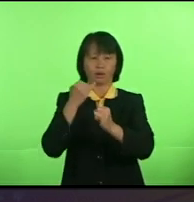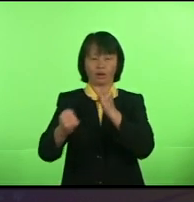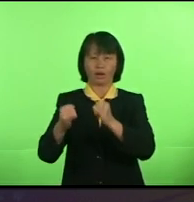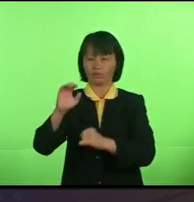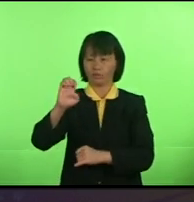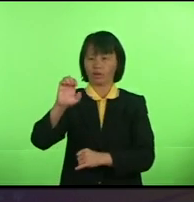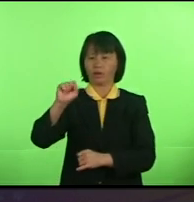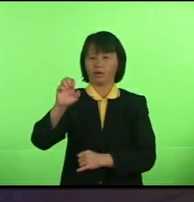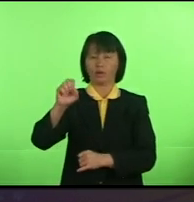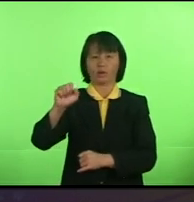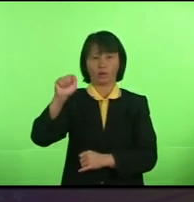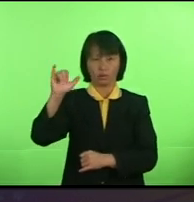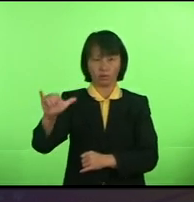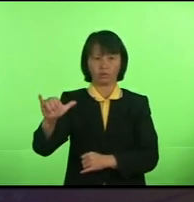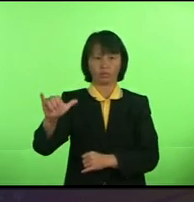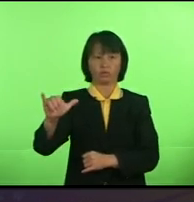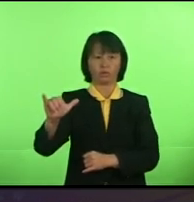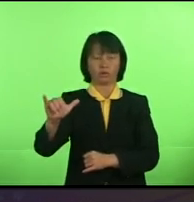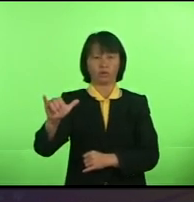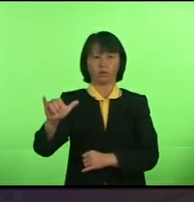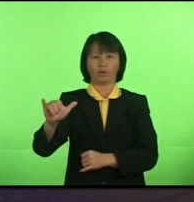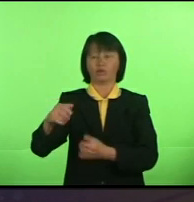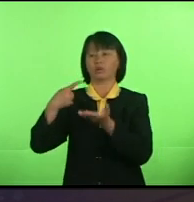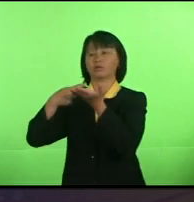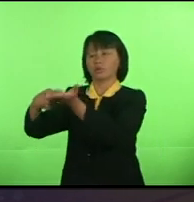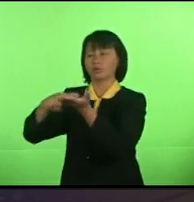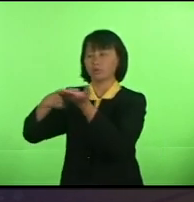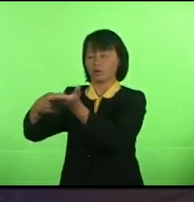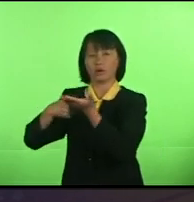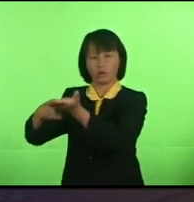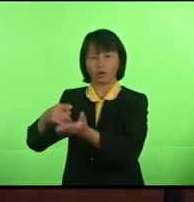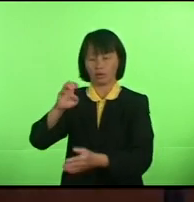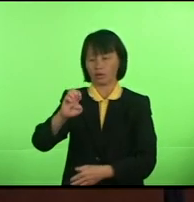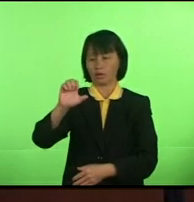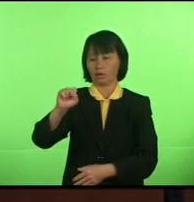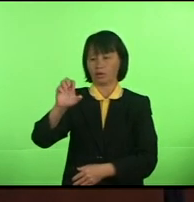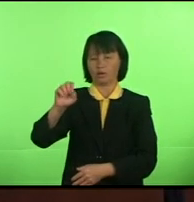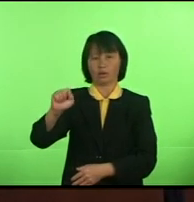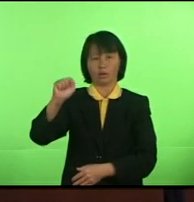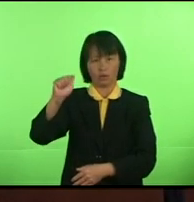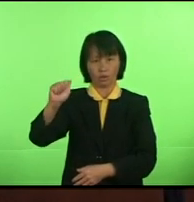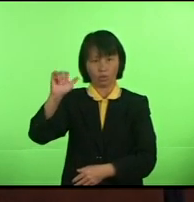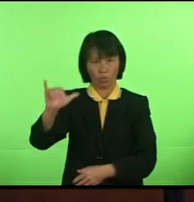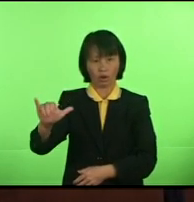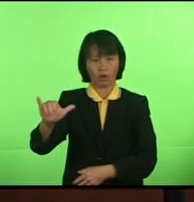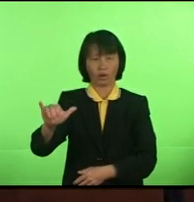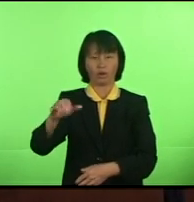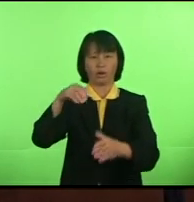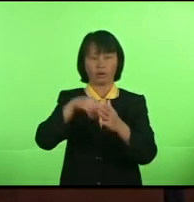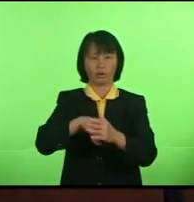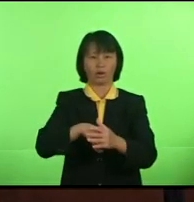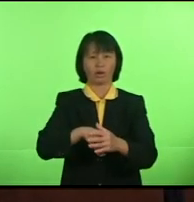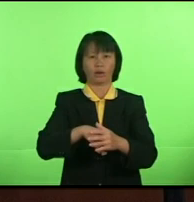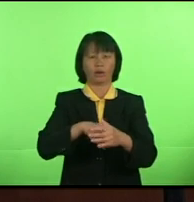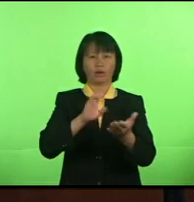essay, or the third one, is called the discussion essay. So in academic writing,